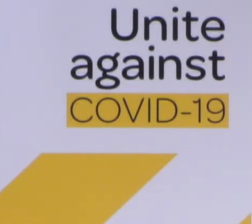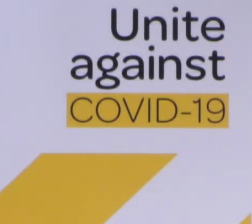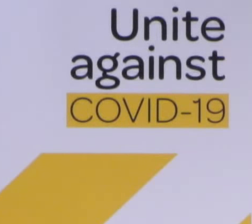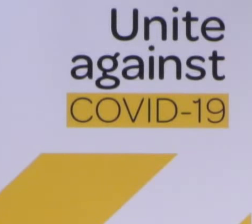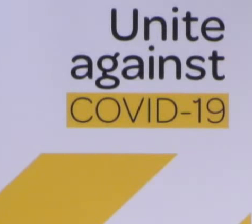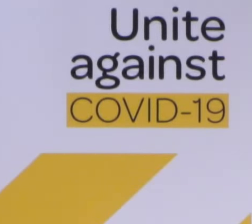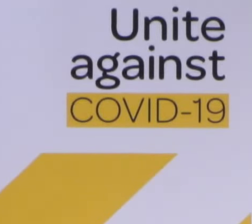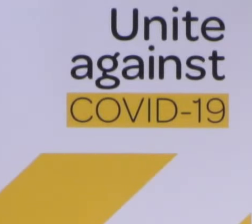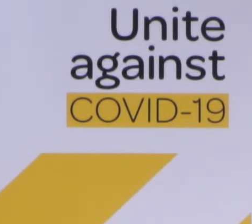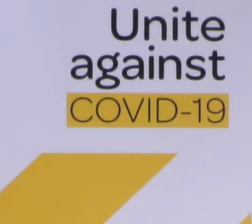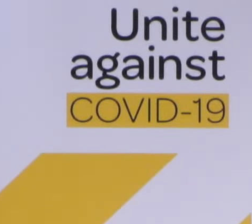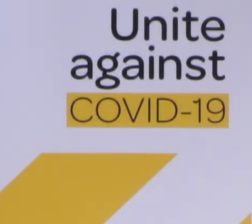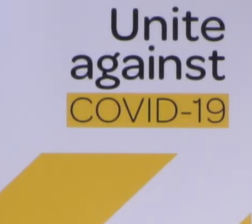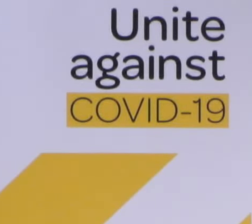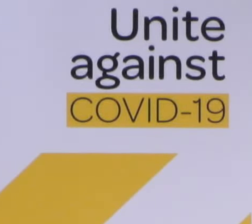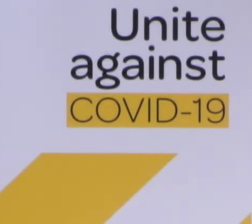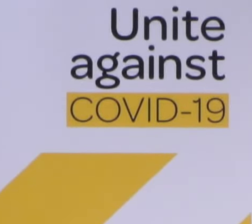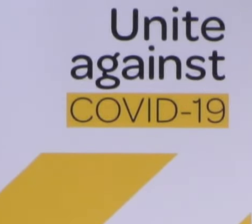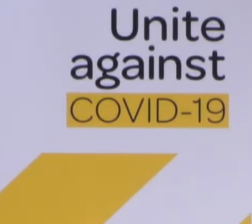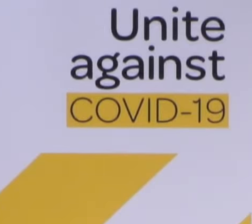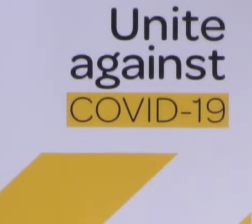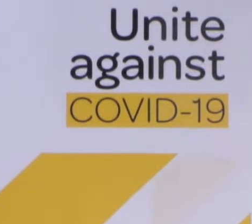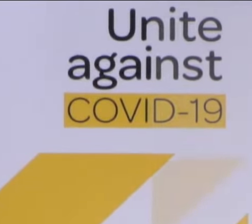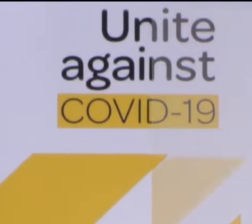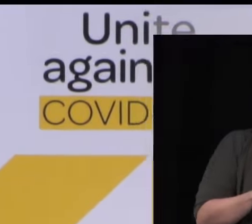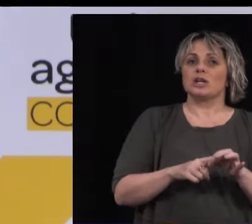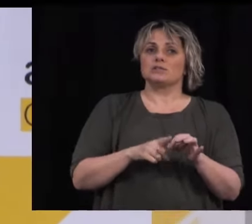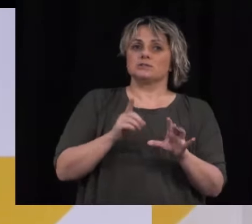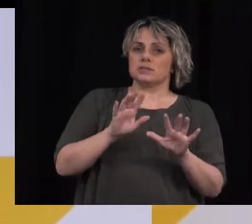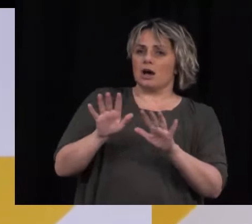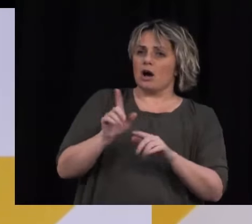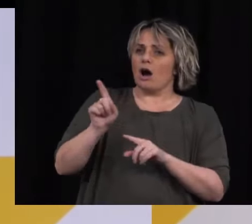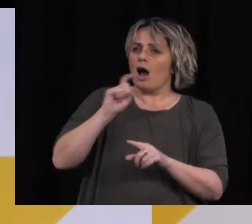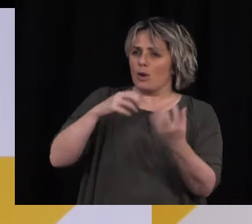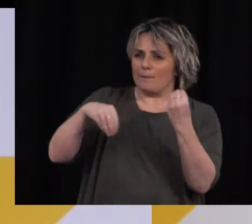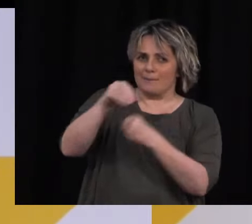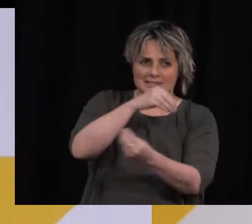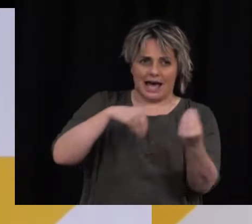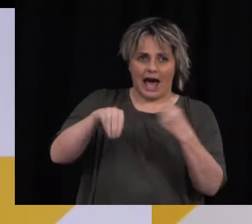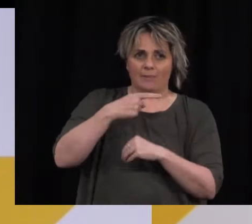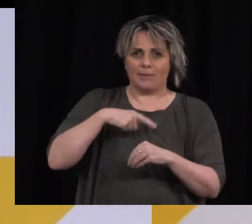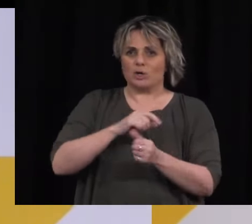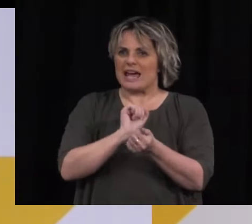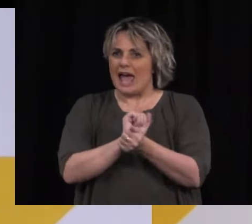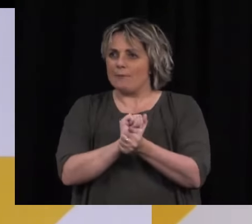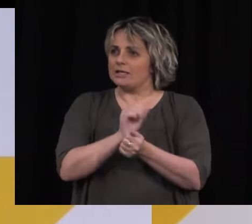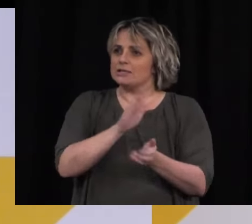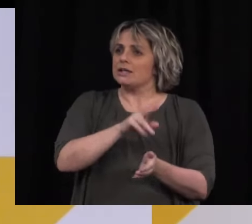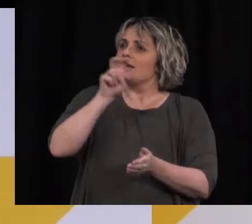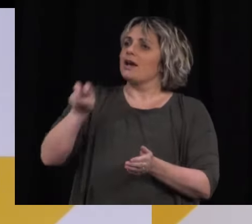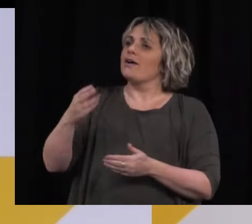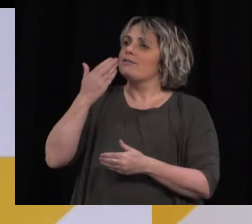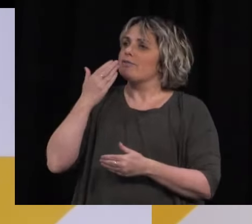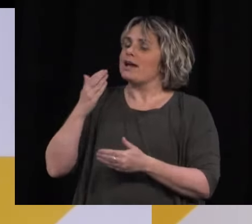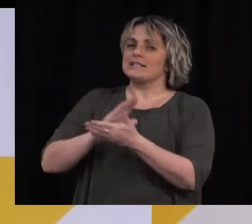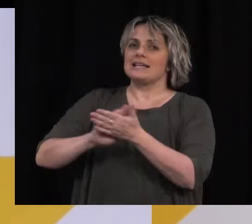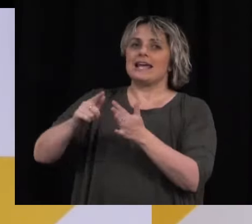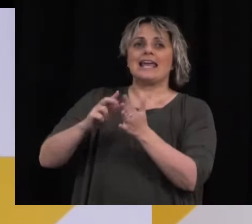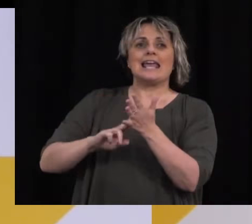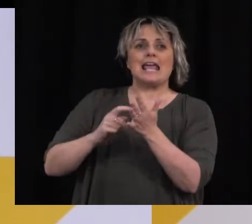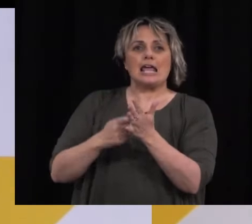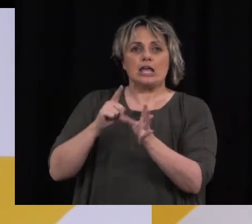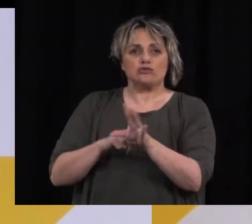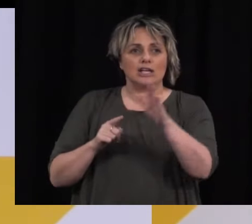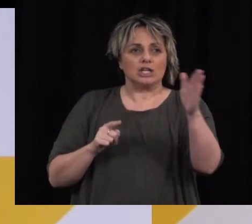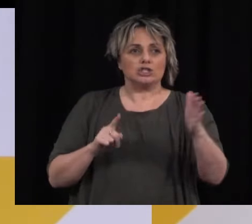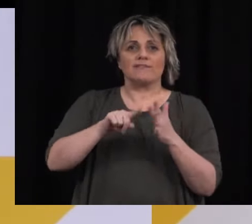with one another. Happy to take your questions. I'll mix things up a bit because I'm prone to habit. And jump in the front. Henry, and then I'll come to Jenna, and